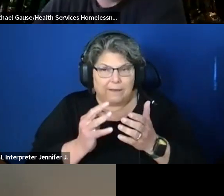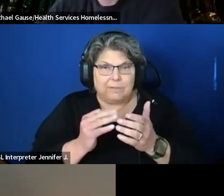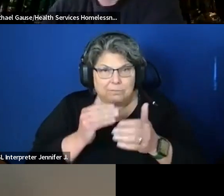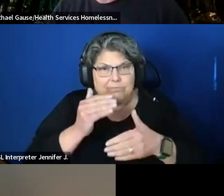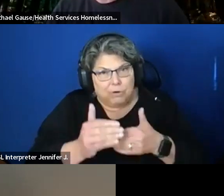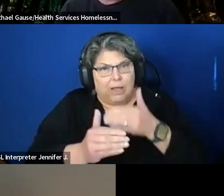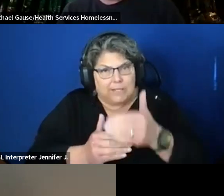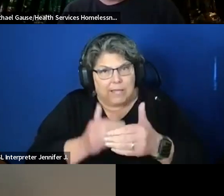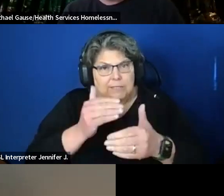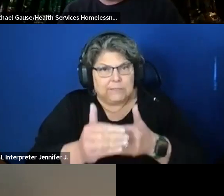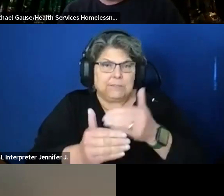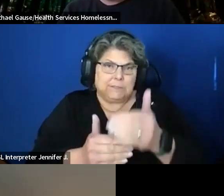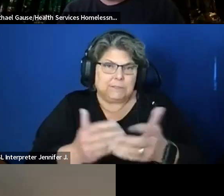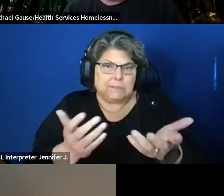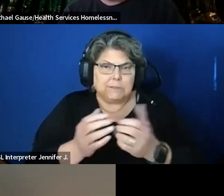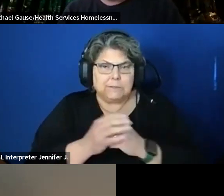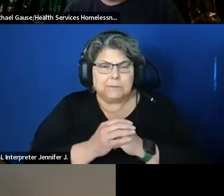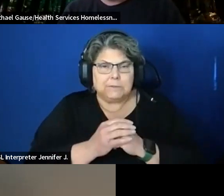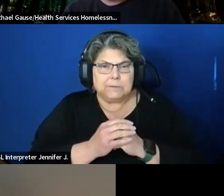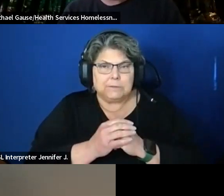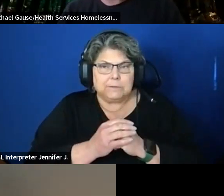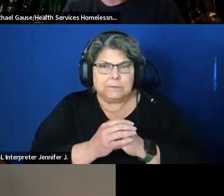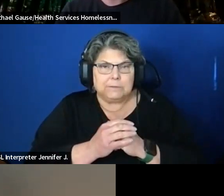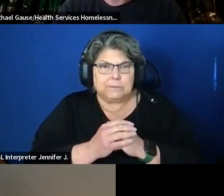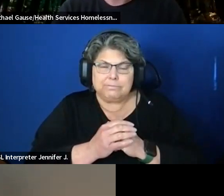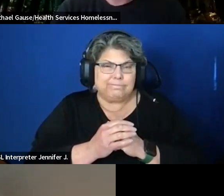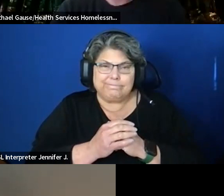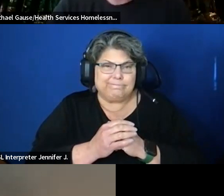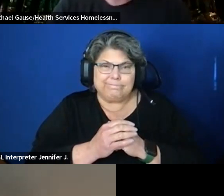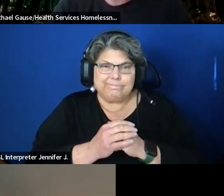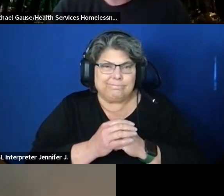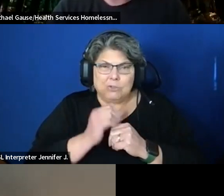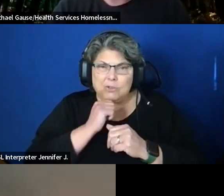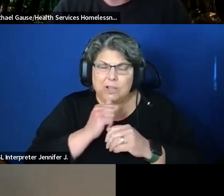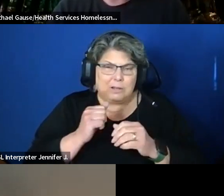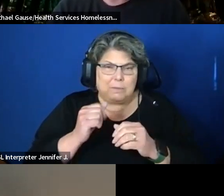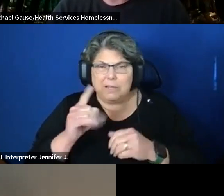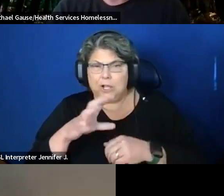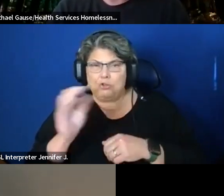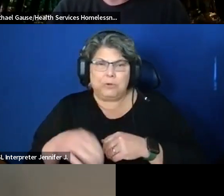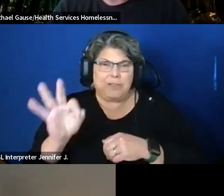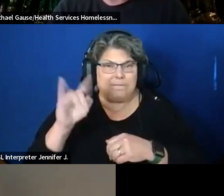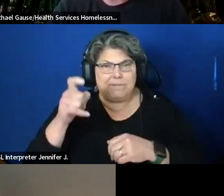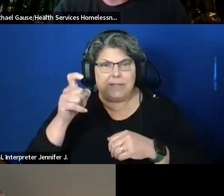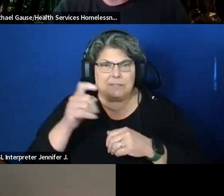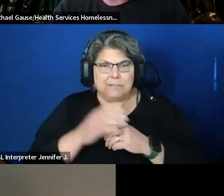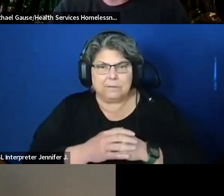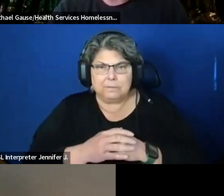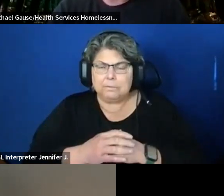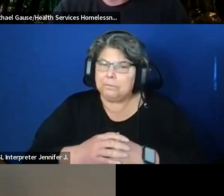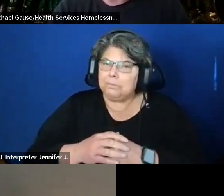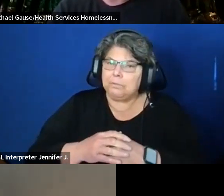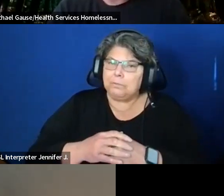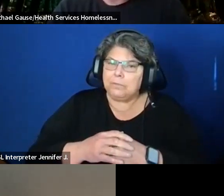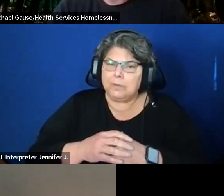are taking to get there. It won't be a complete fix. Supervisor Corsi, if I